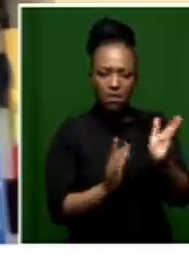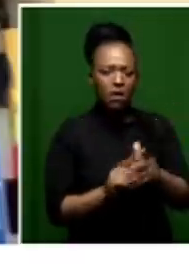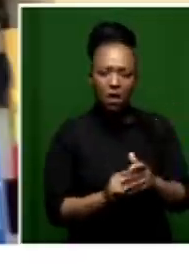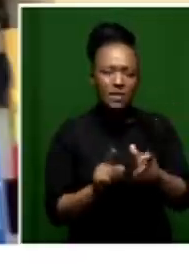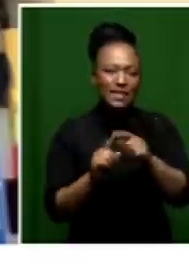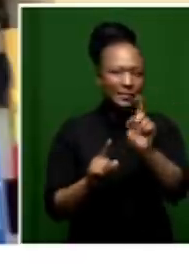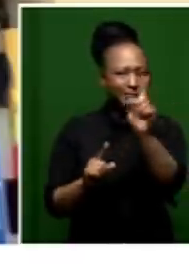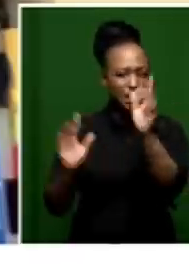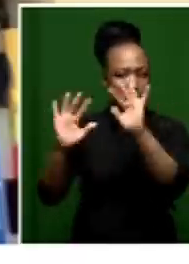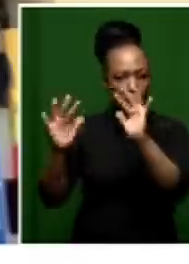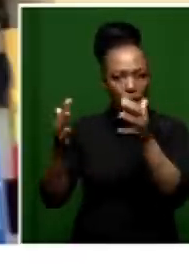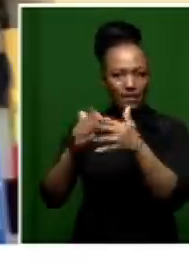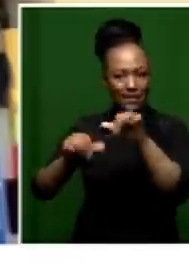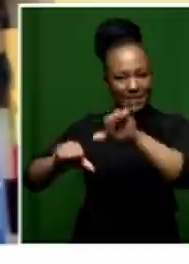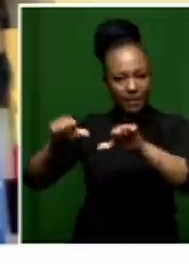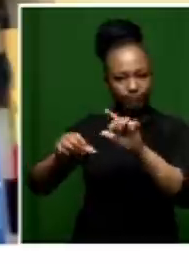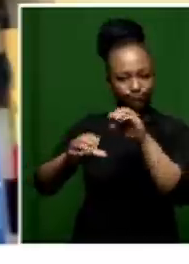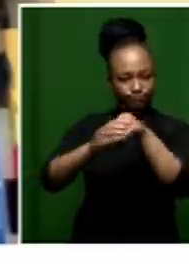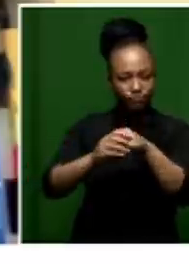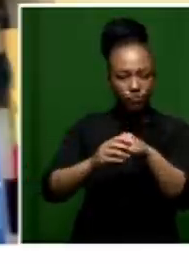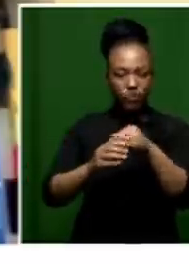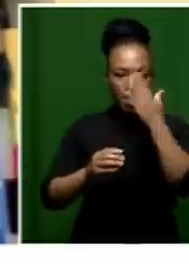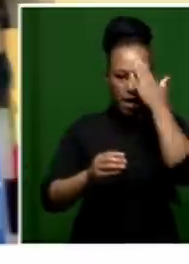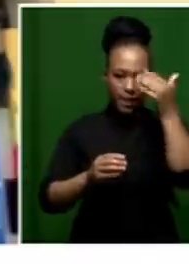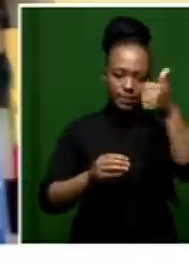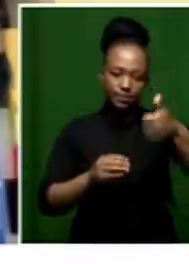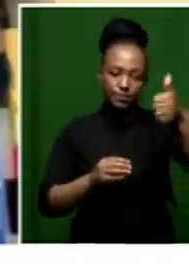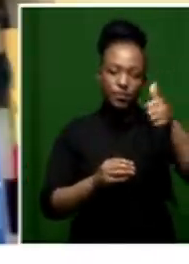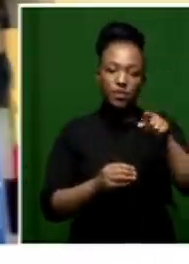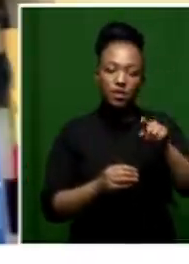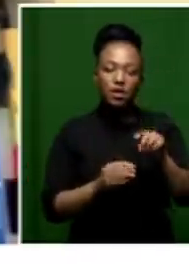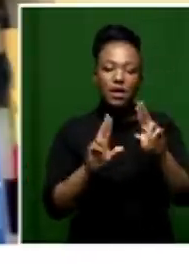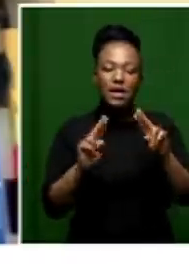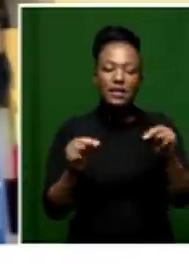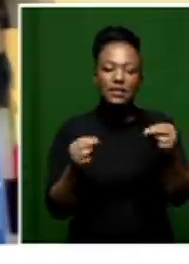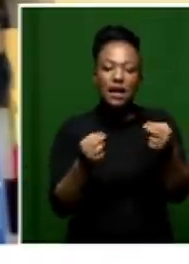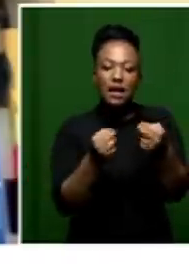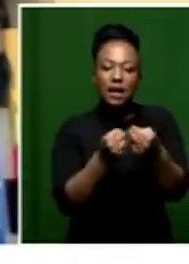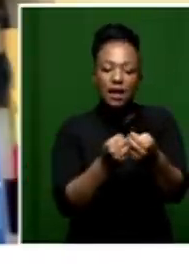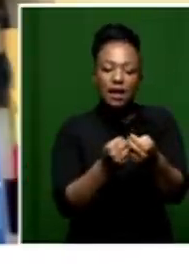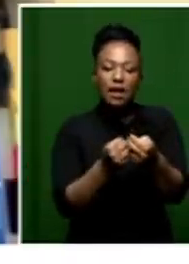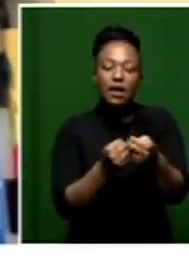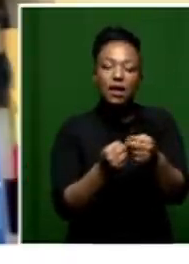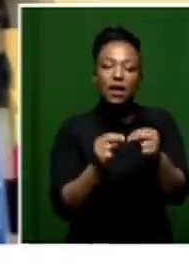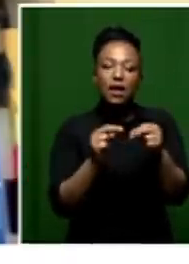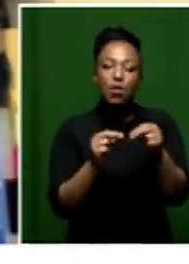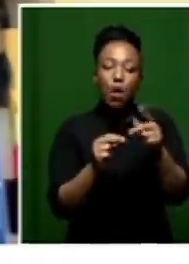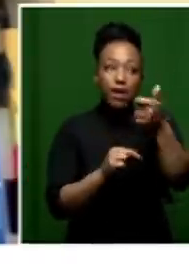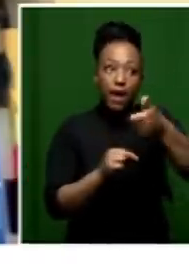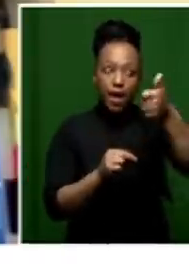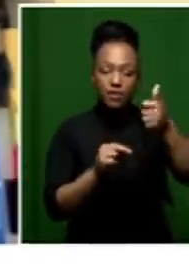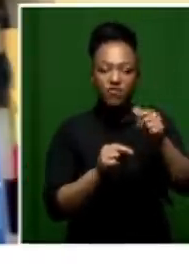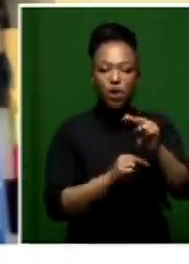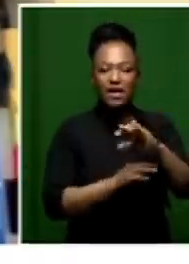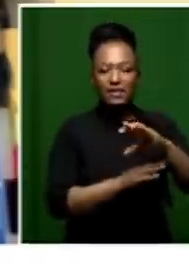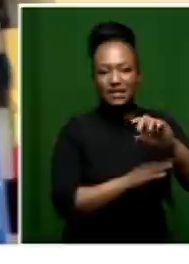we are having a meeting with the head of the National Institute of Health of the United States, yes, to try to see how many